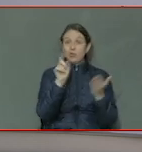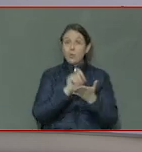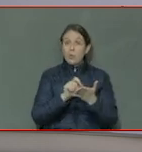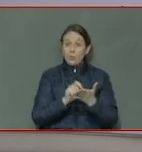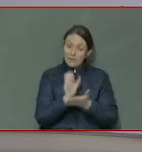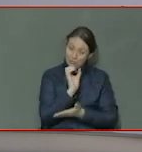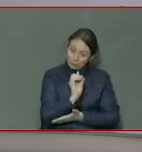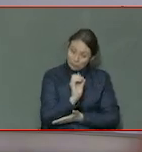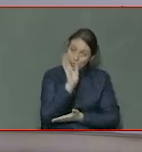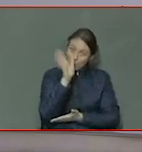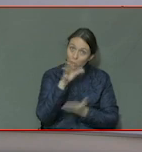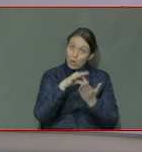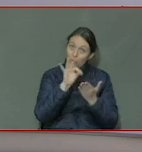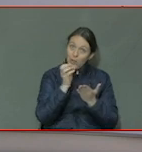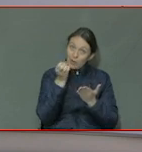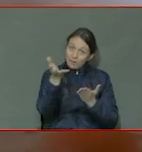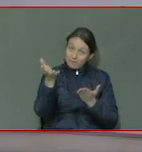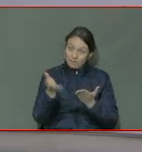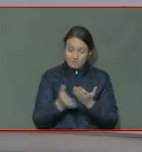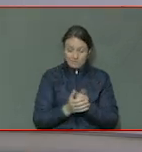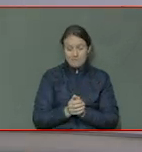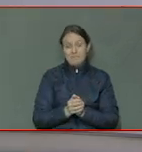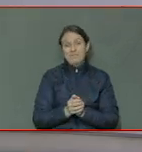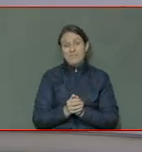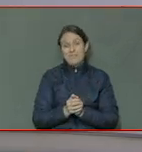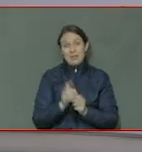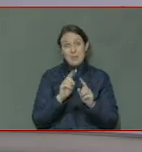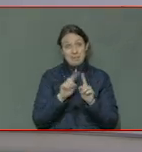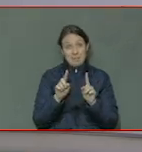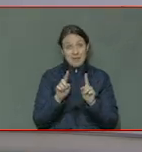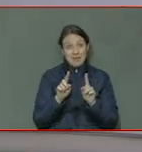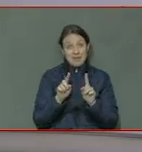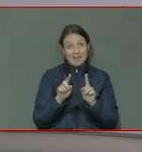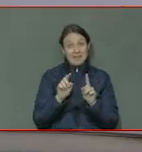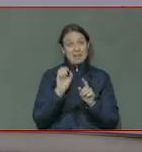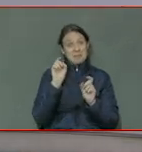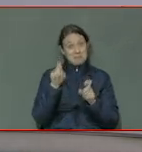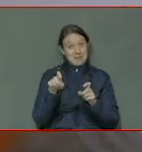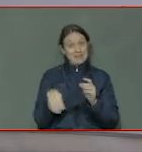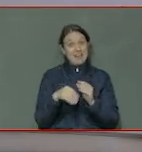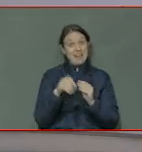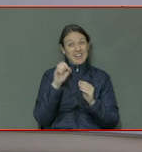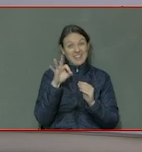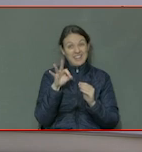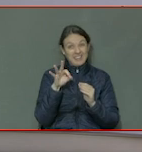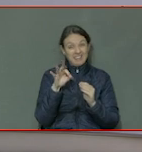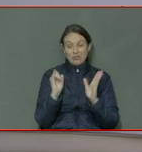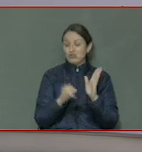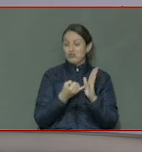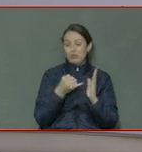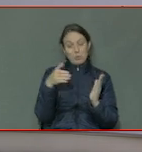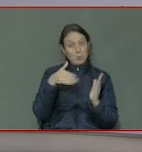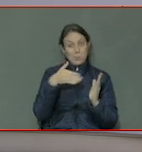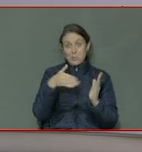nothing. Okay. But that nothing must be a 0. If you leave open the page, I'm